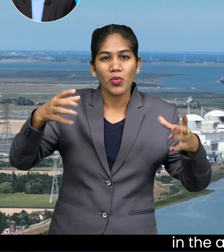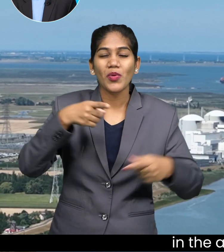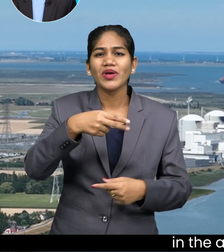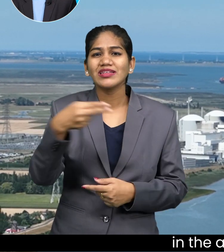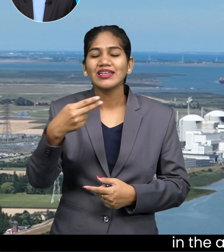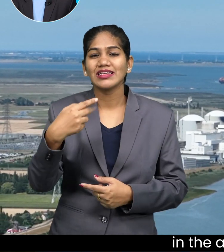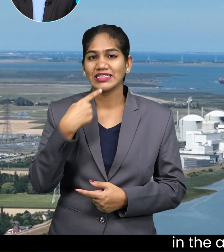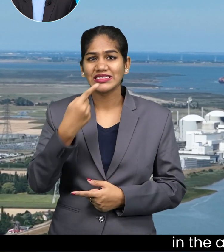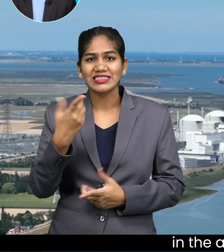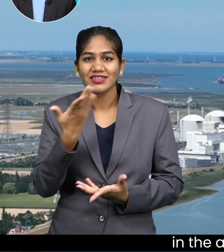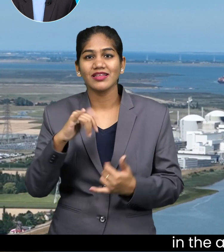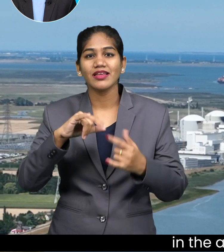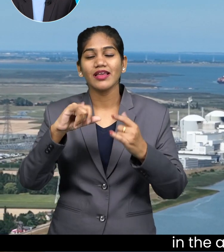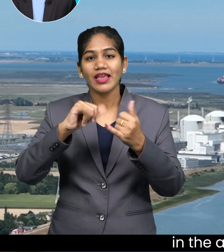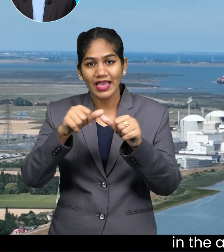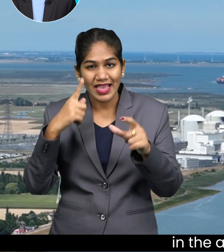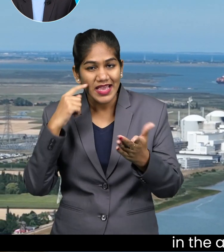pollution.